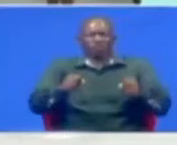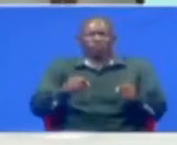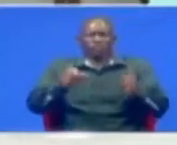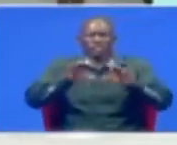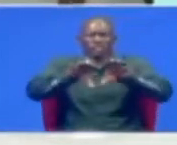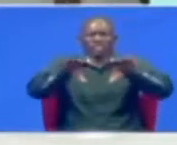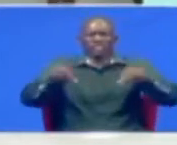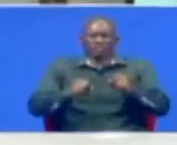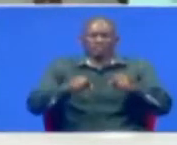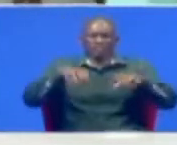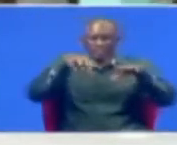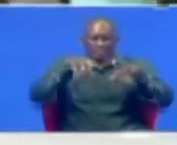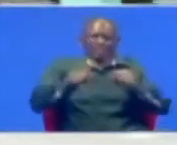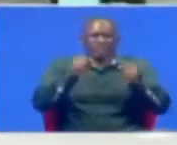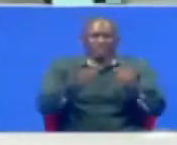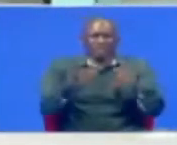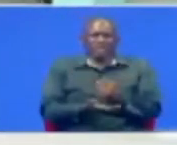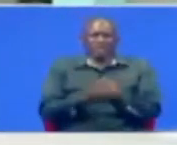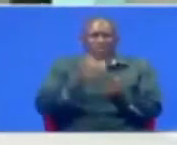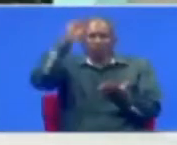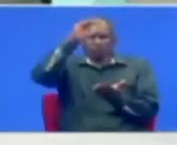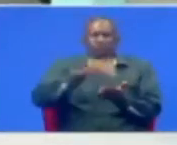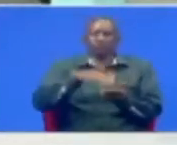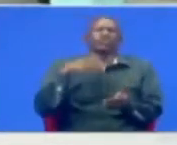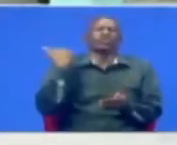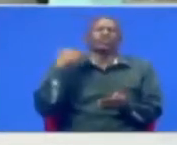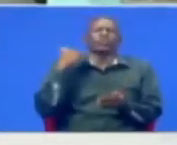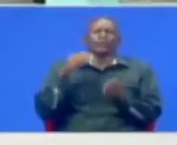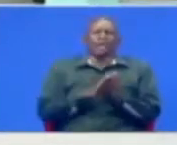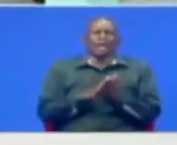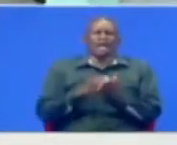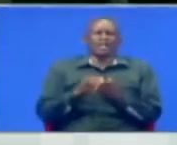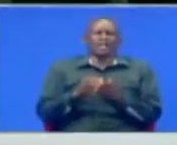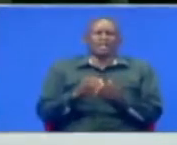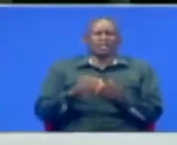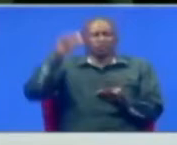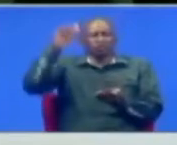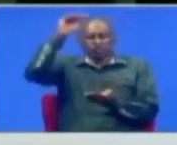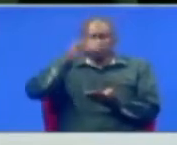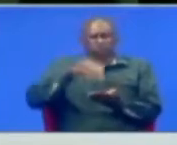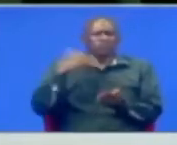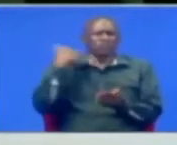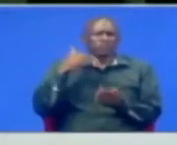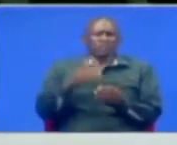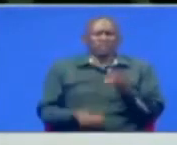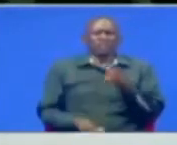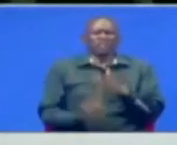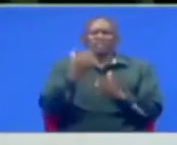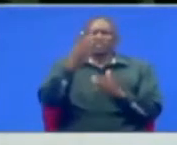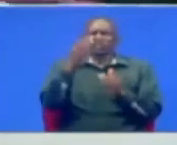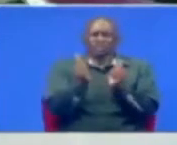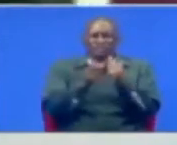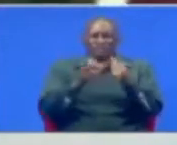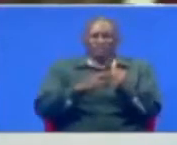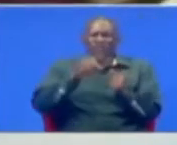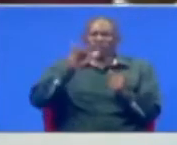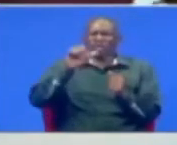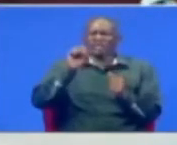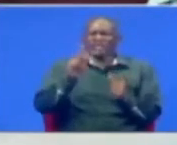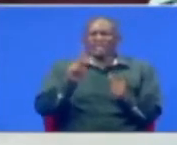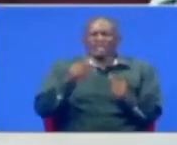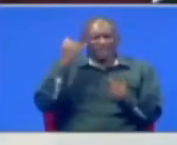school provided some little materials. We got backup from the Young Scientists Kenya themselves, the global minimum. Once